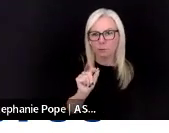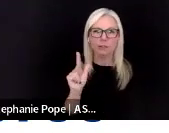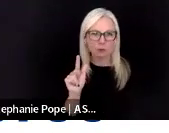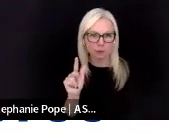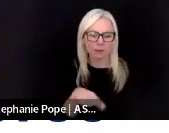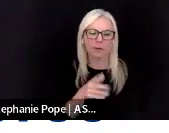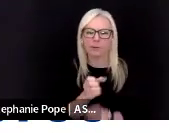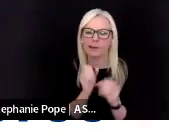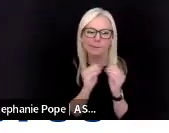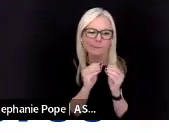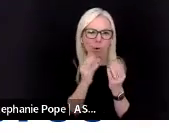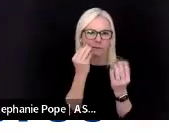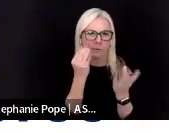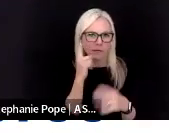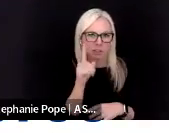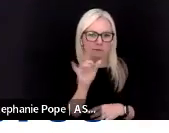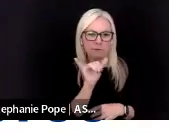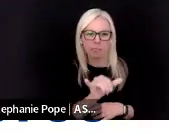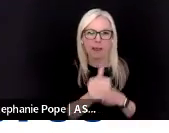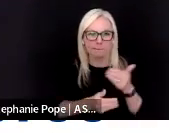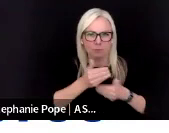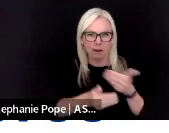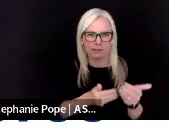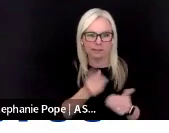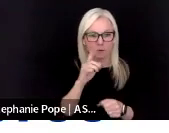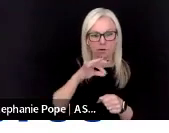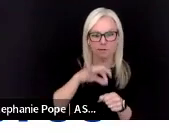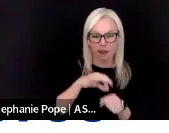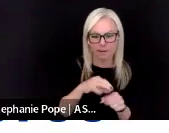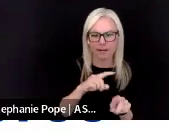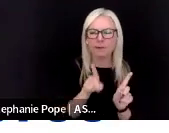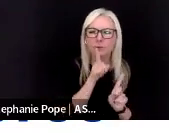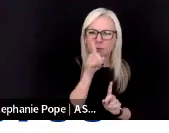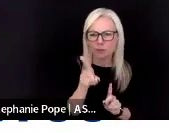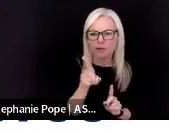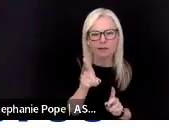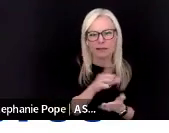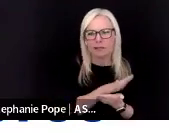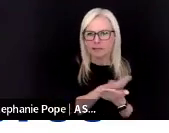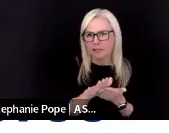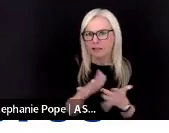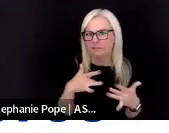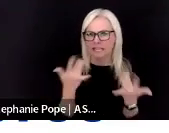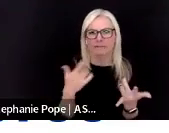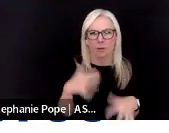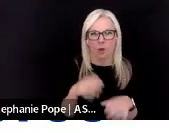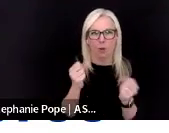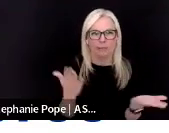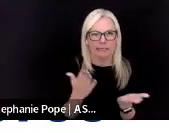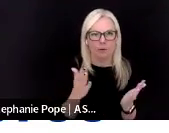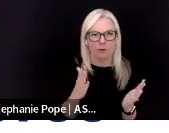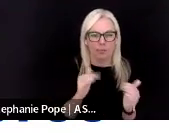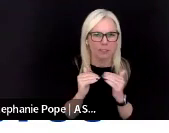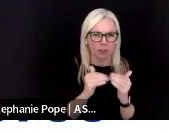can get more information regarding the process of nominating, but it is really a lovely event that we host here at the Justice Center every